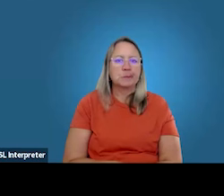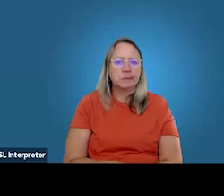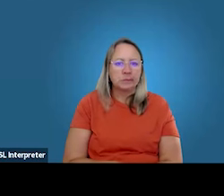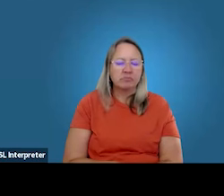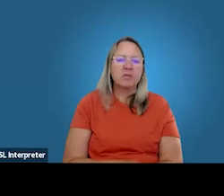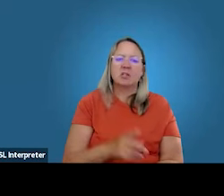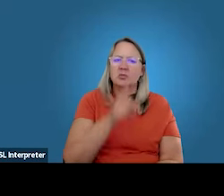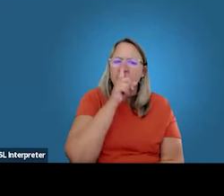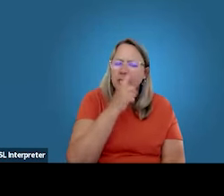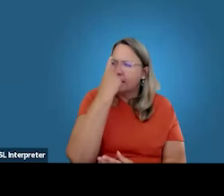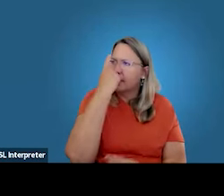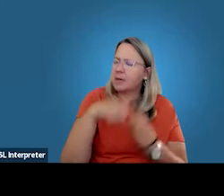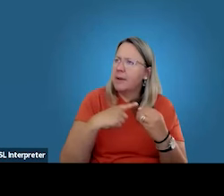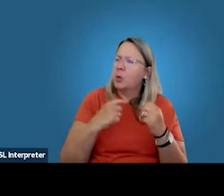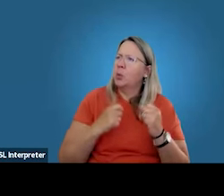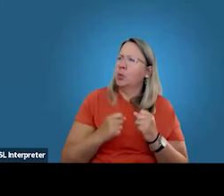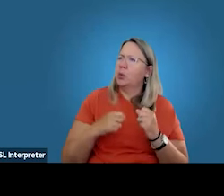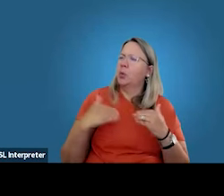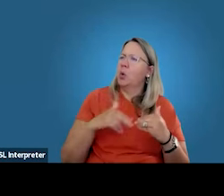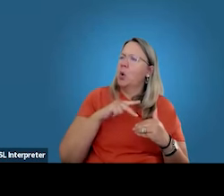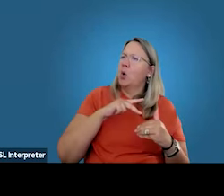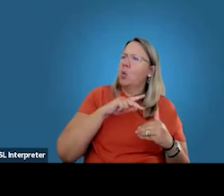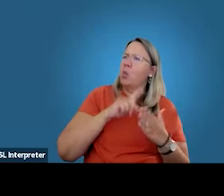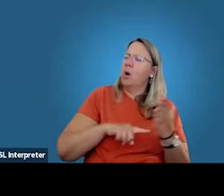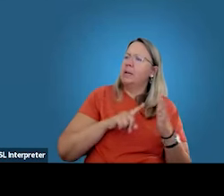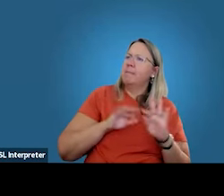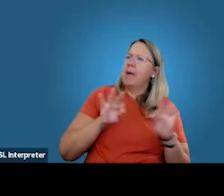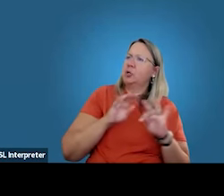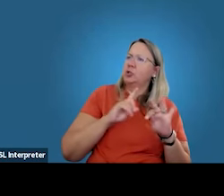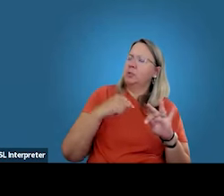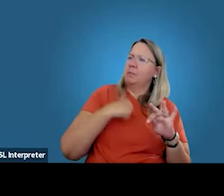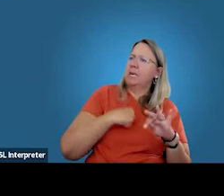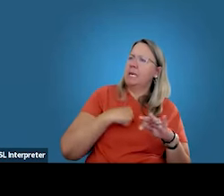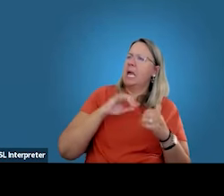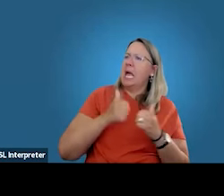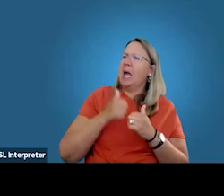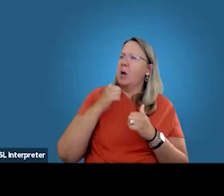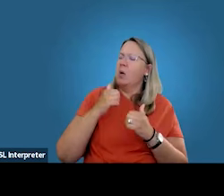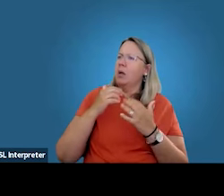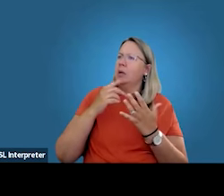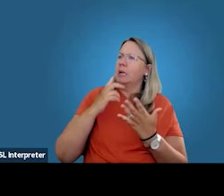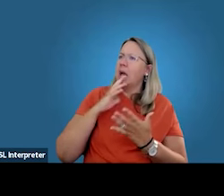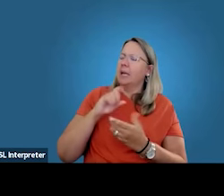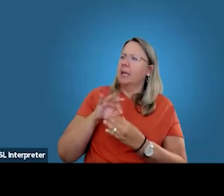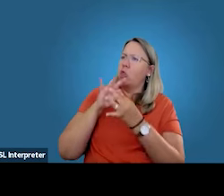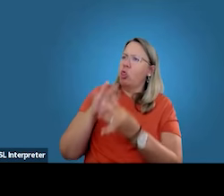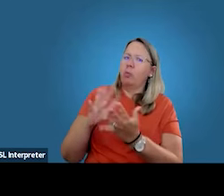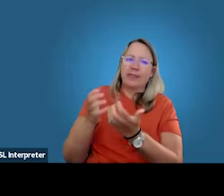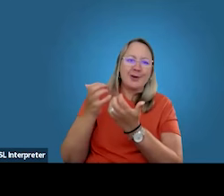really thinking about what's the thing that personally matters to them and how are we linking our organisation to that. So we'll talk next about character